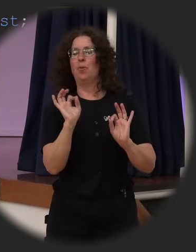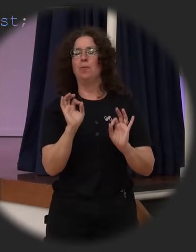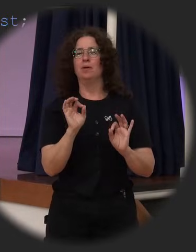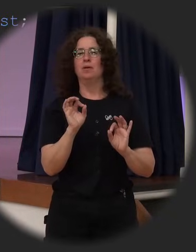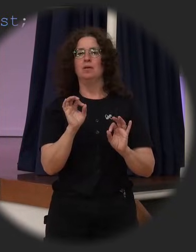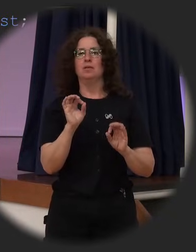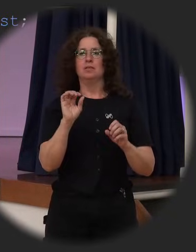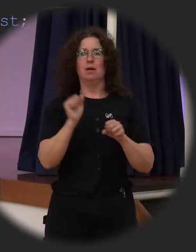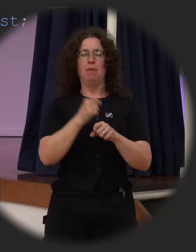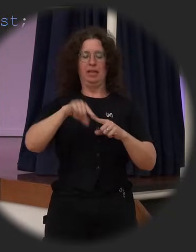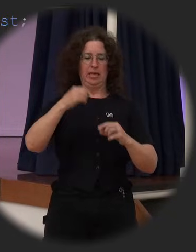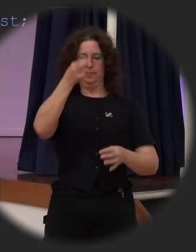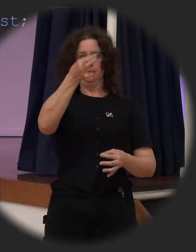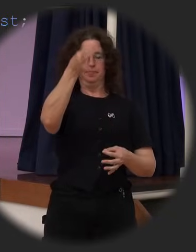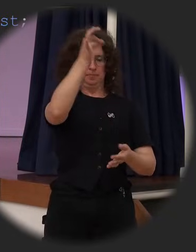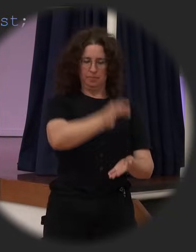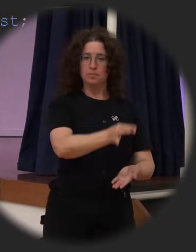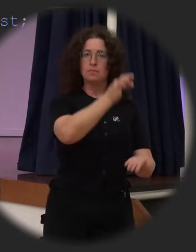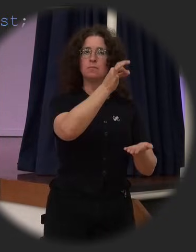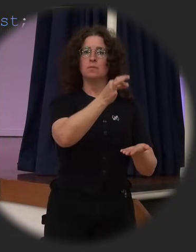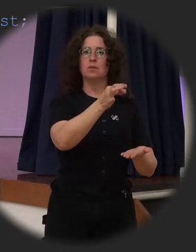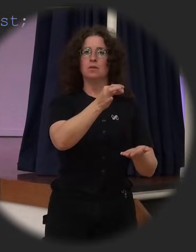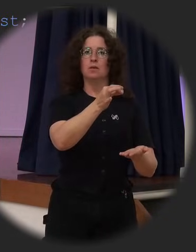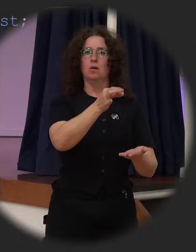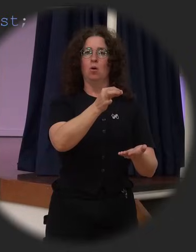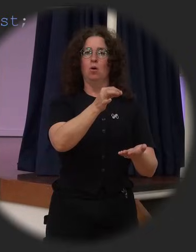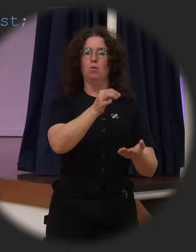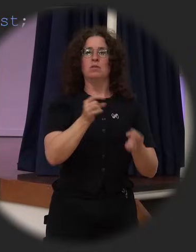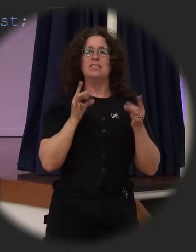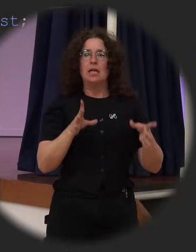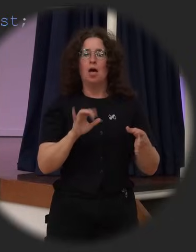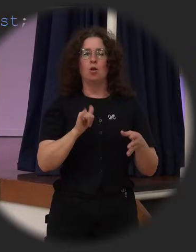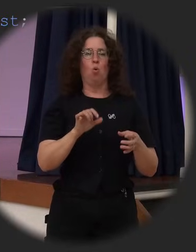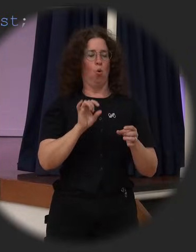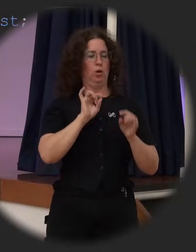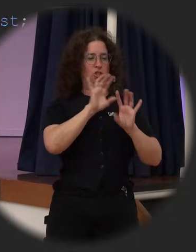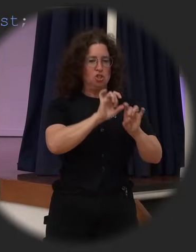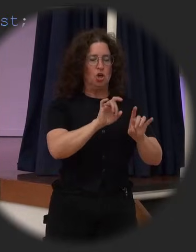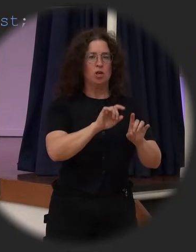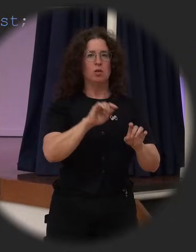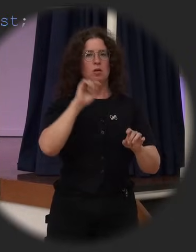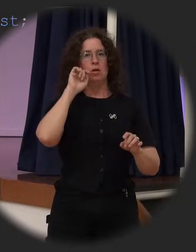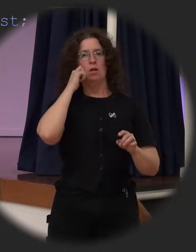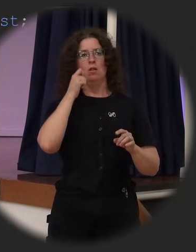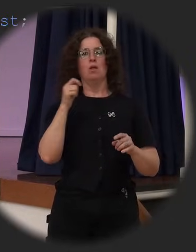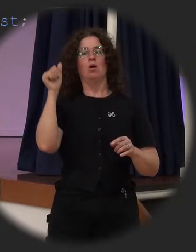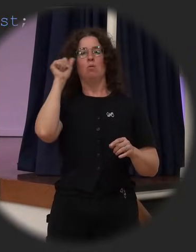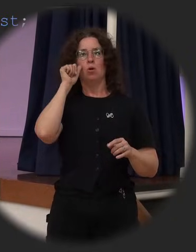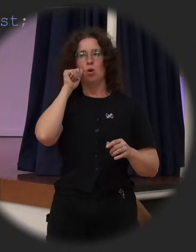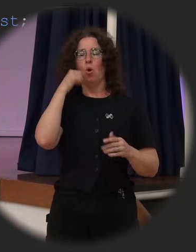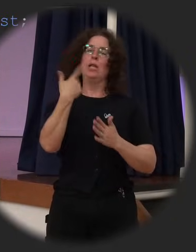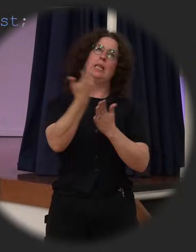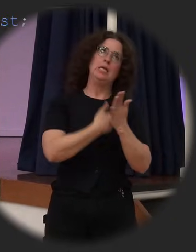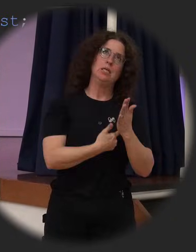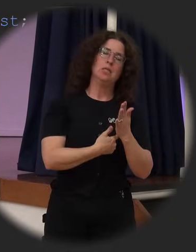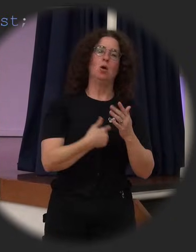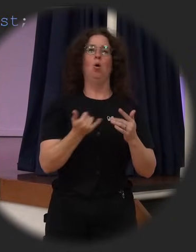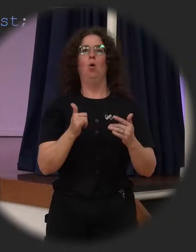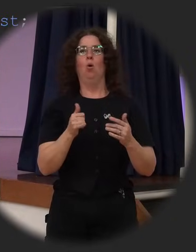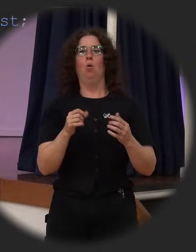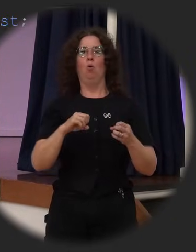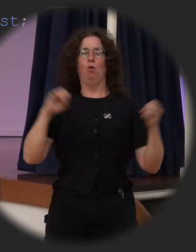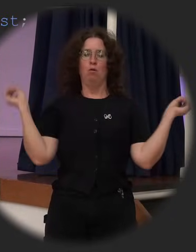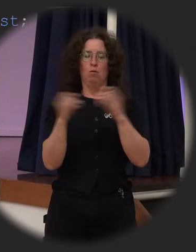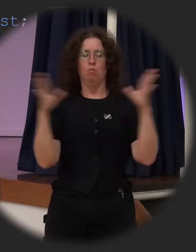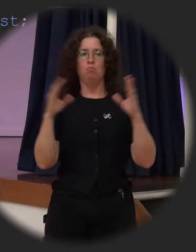actor, we begin play or we destroy them. They will have side effects. They'll register themselves to lists, or for example, we have explosive